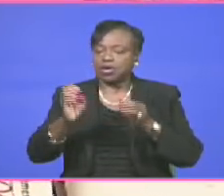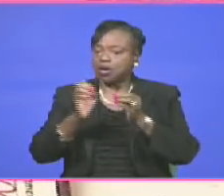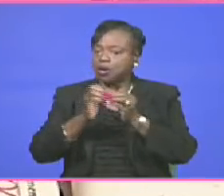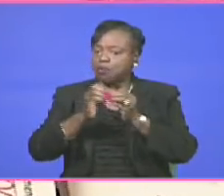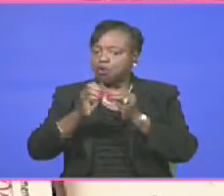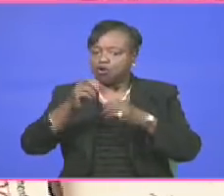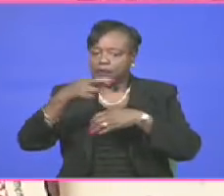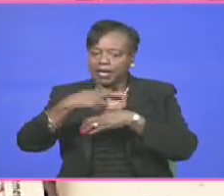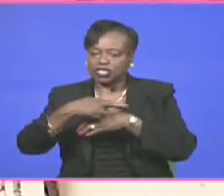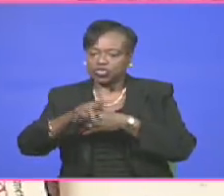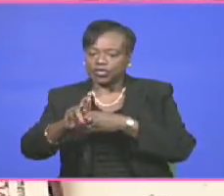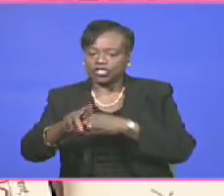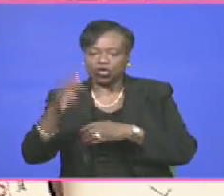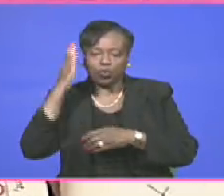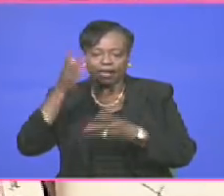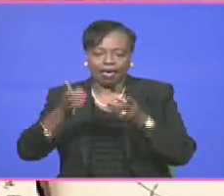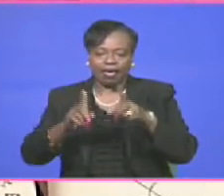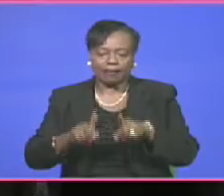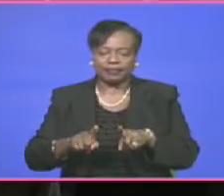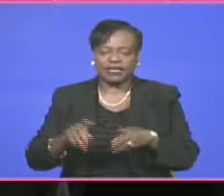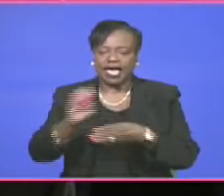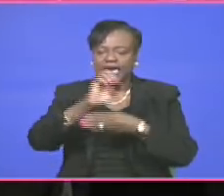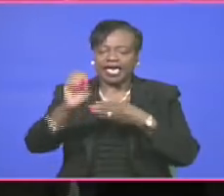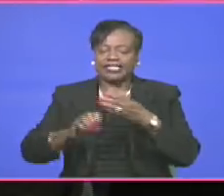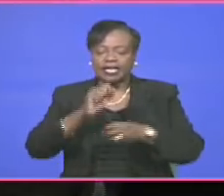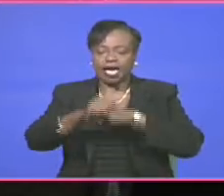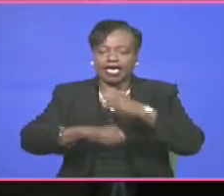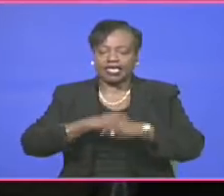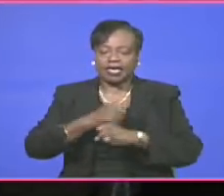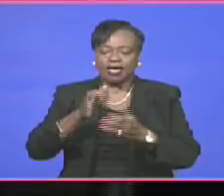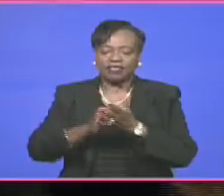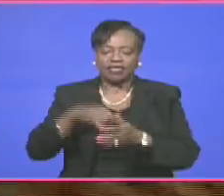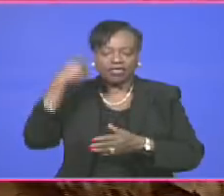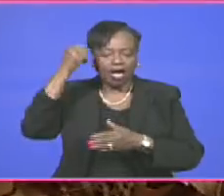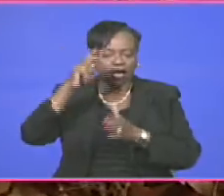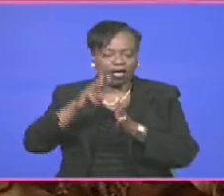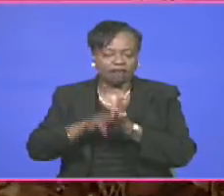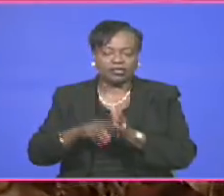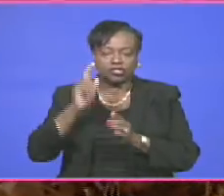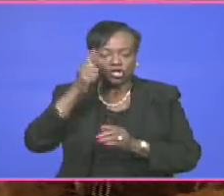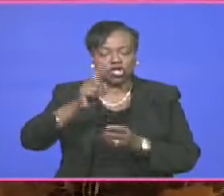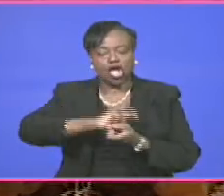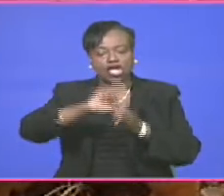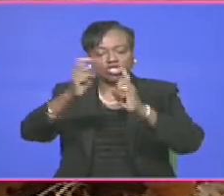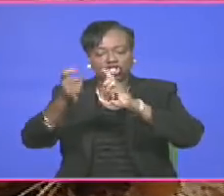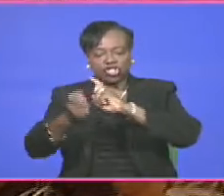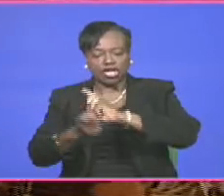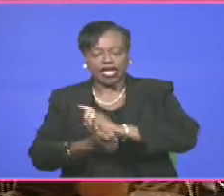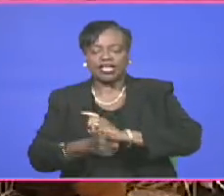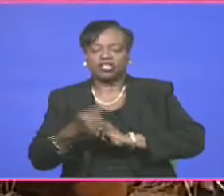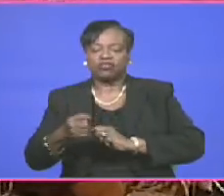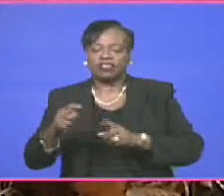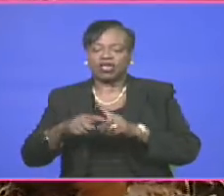exercises are due to take place, ending a year that the government is looking to change the trends that